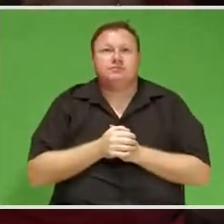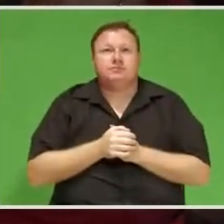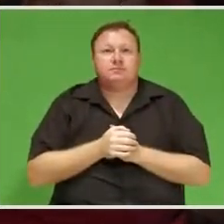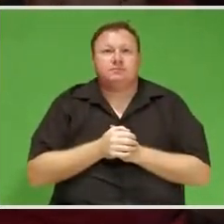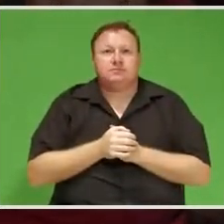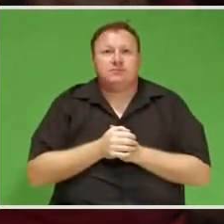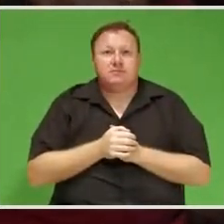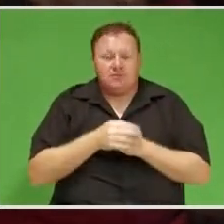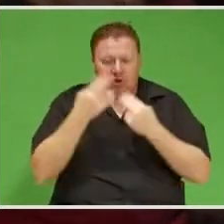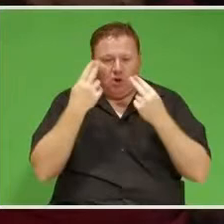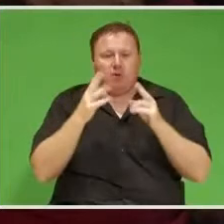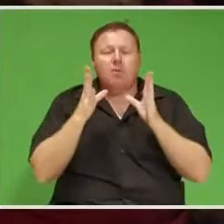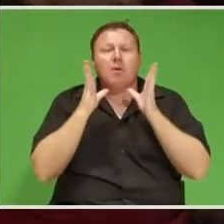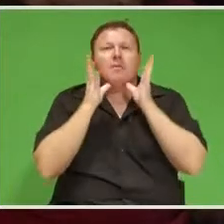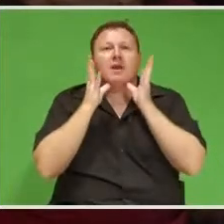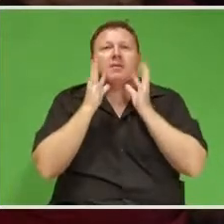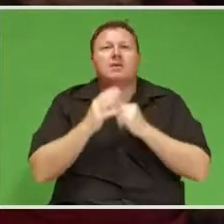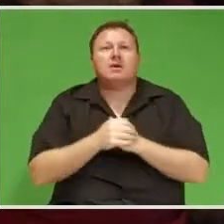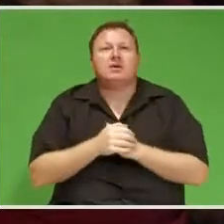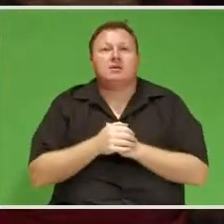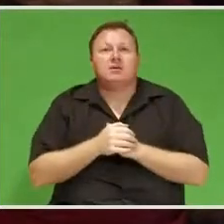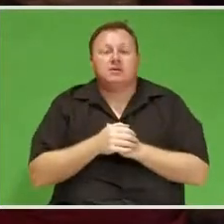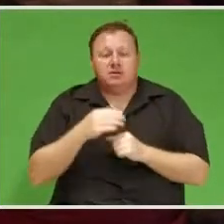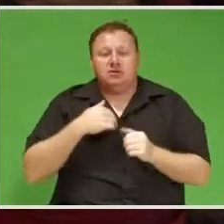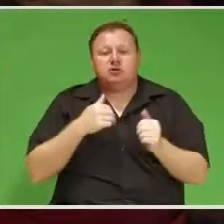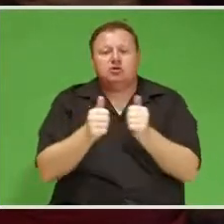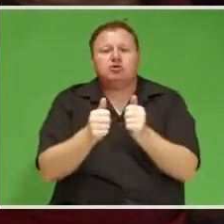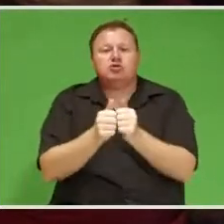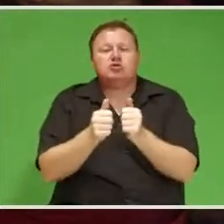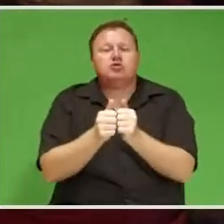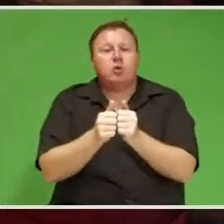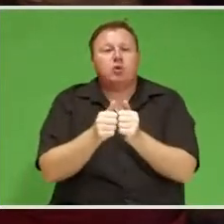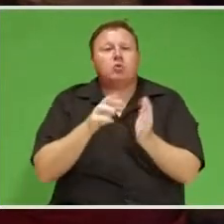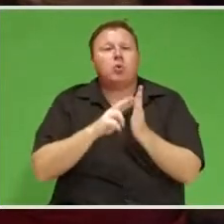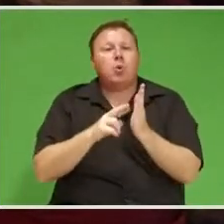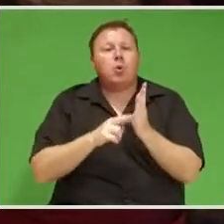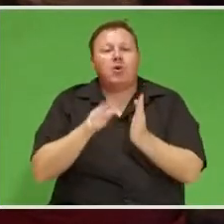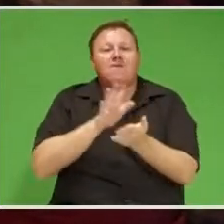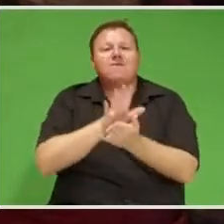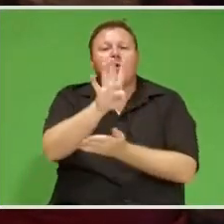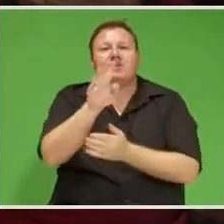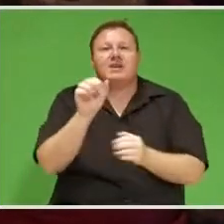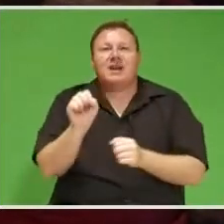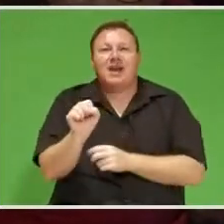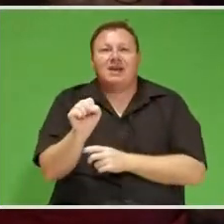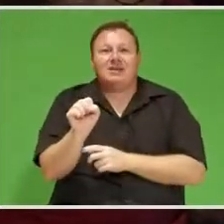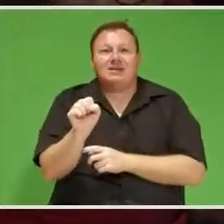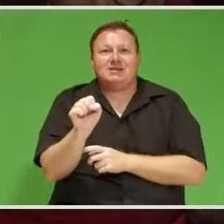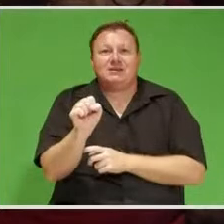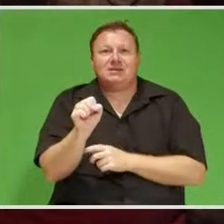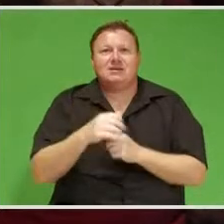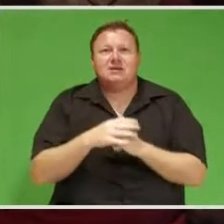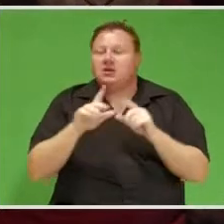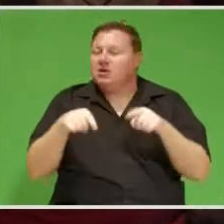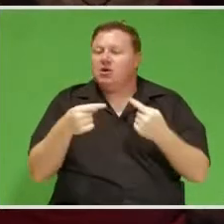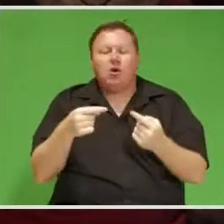Honorable Malema. I'm rising on Joint Rules 14(s), and we can't both stand,